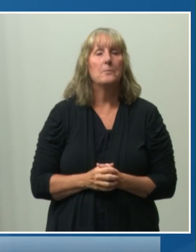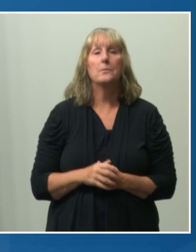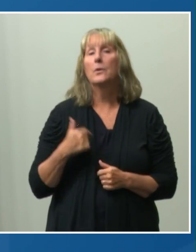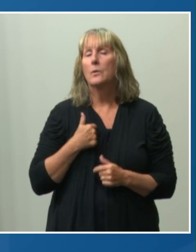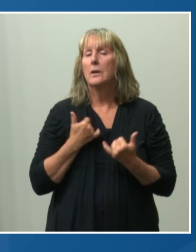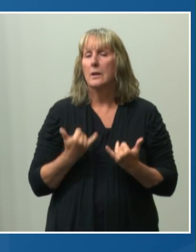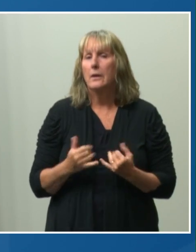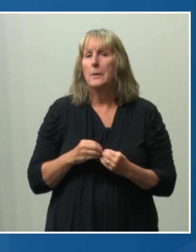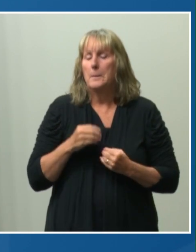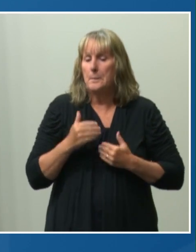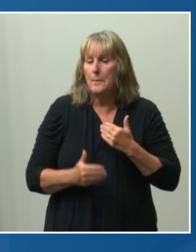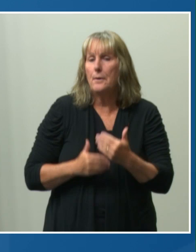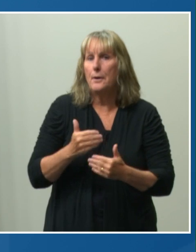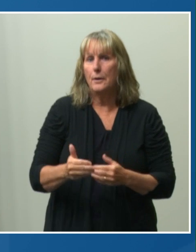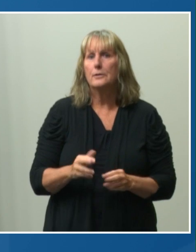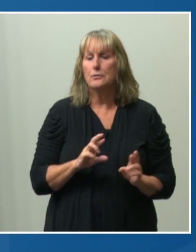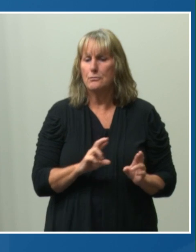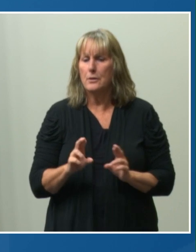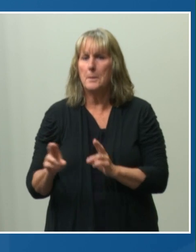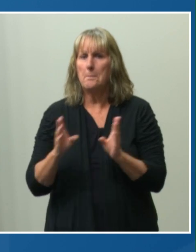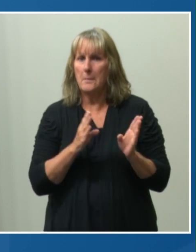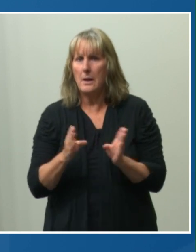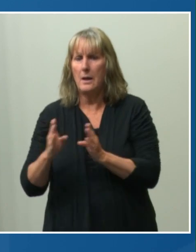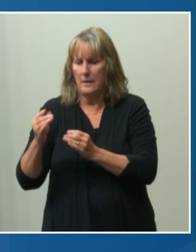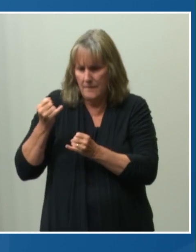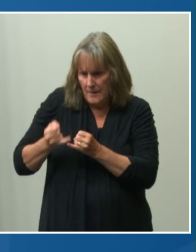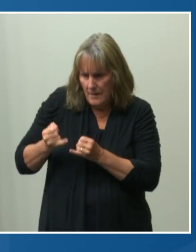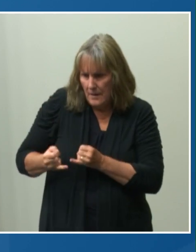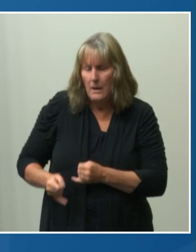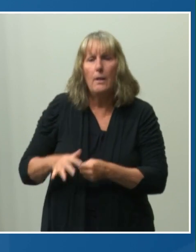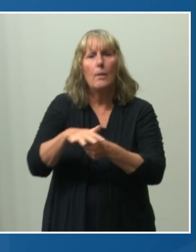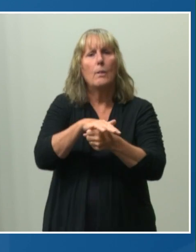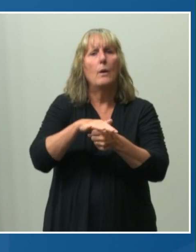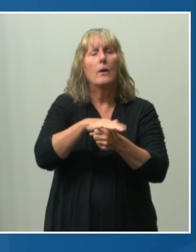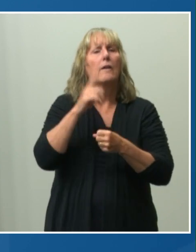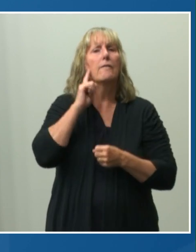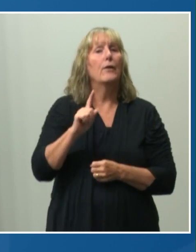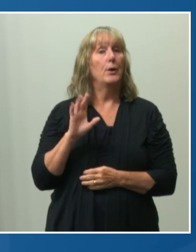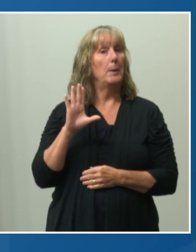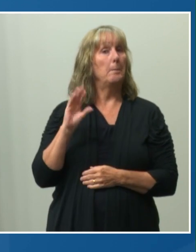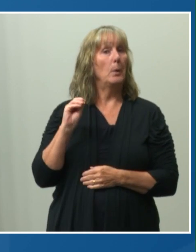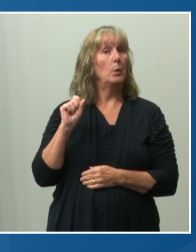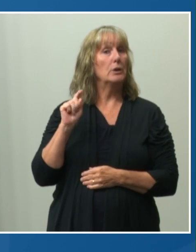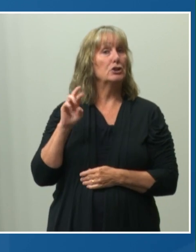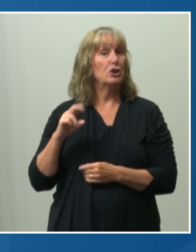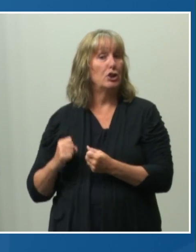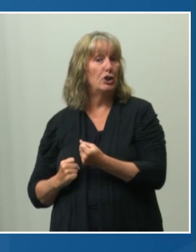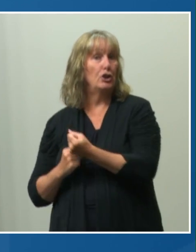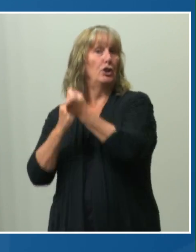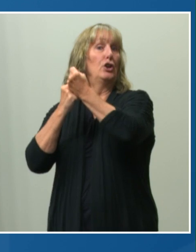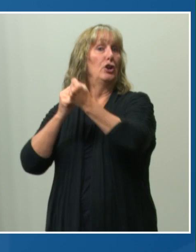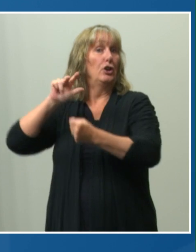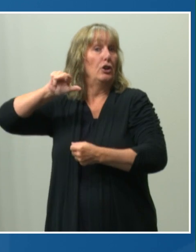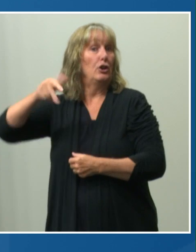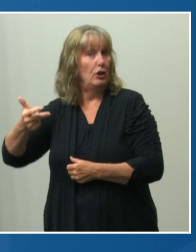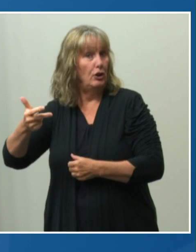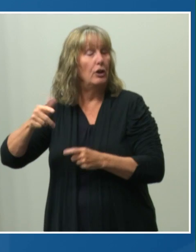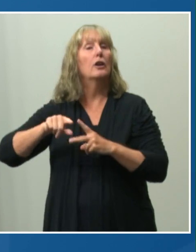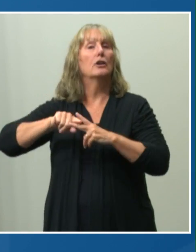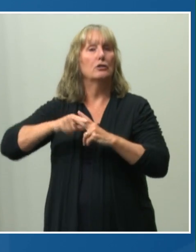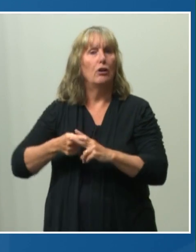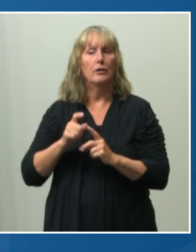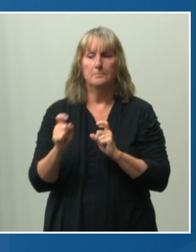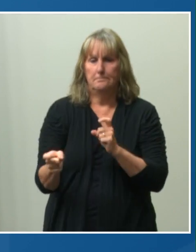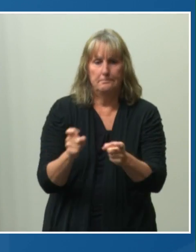in the process of readying plans and finalizing locations for booster dose clinics so we can start administering